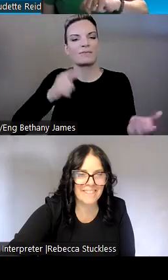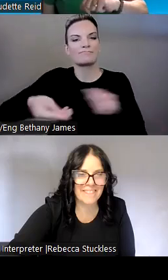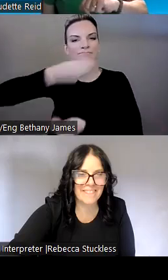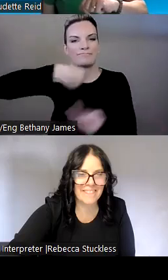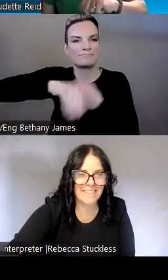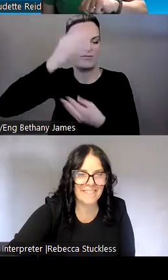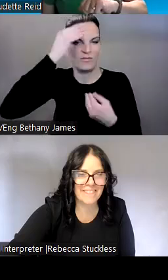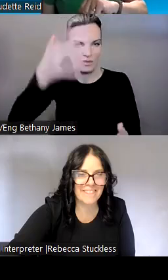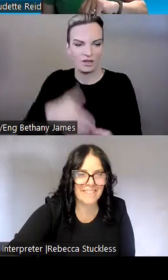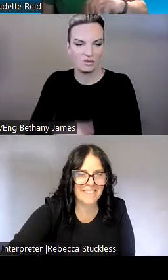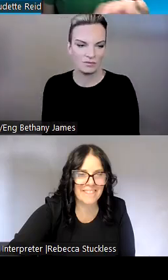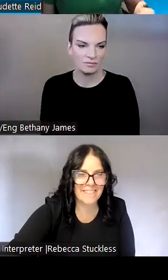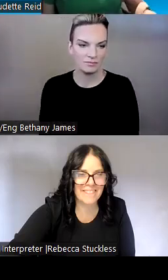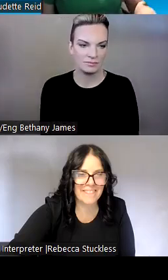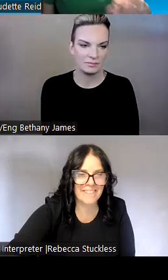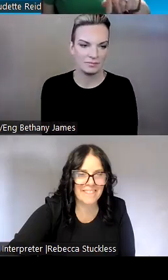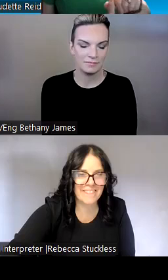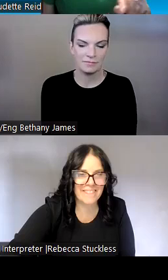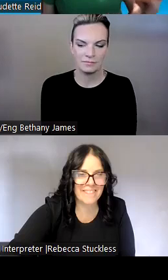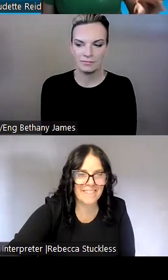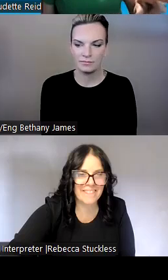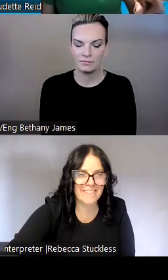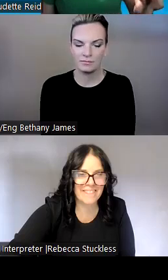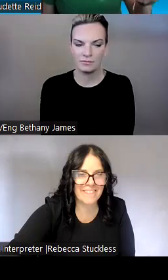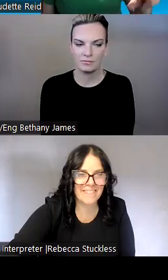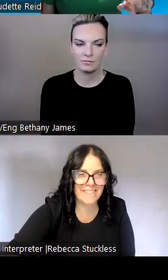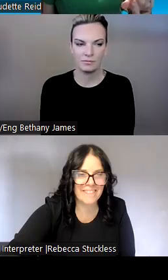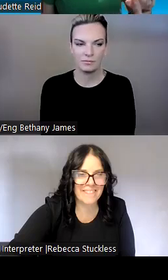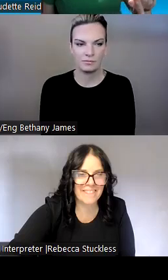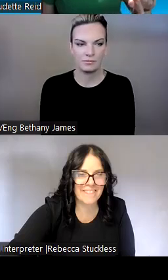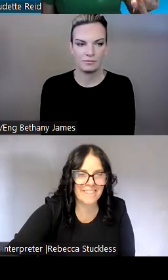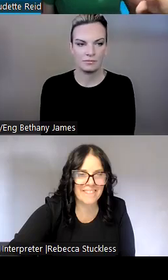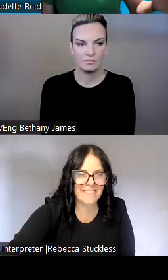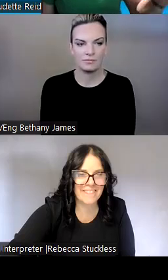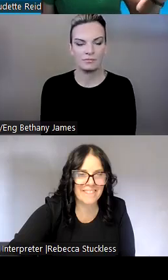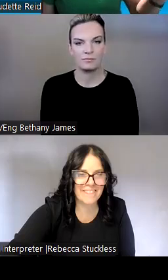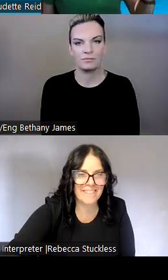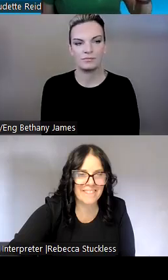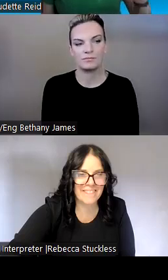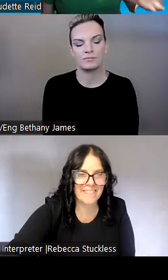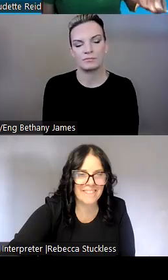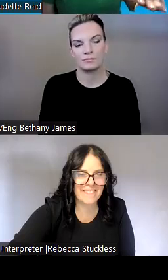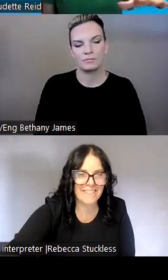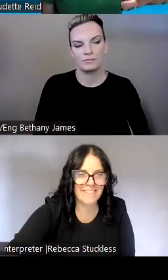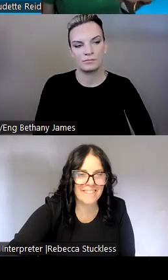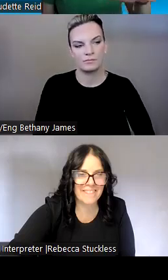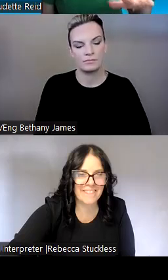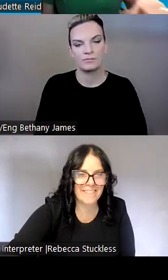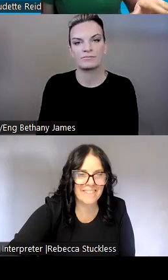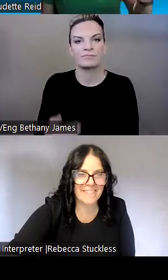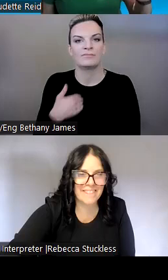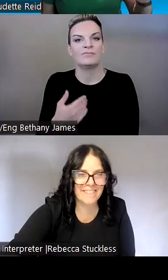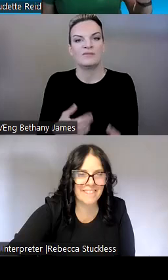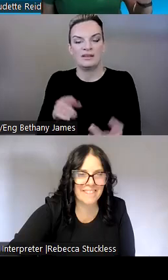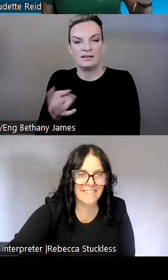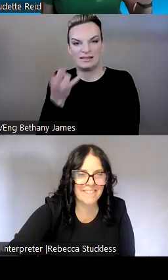those same documents. Now, they fall in under 7 different topic areas, everything from device setups down